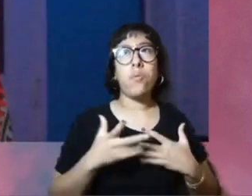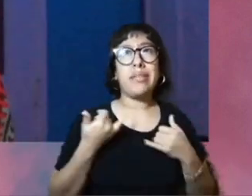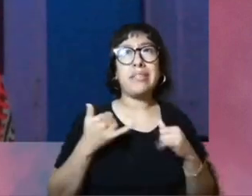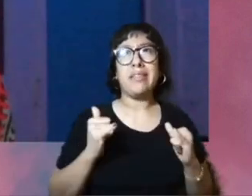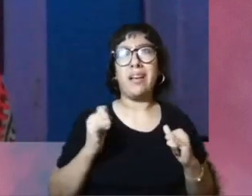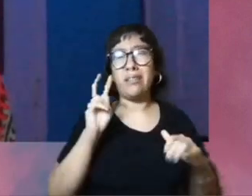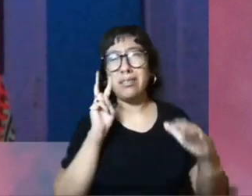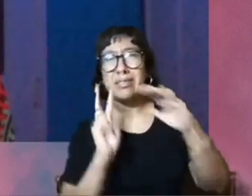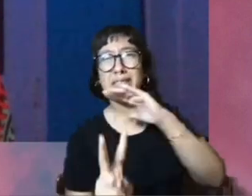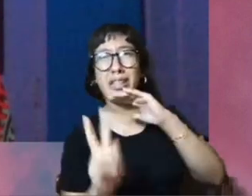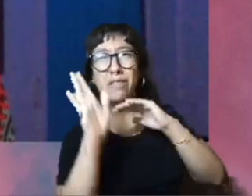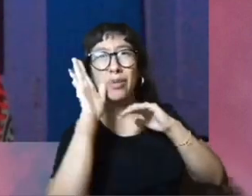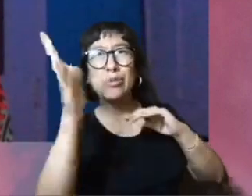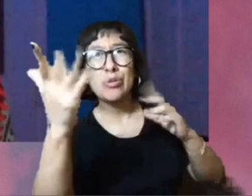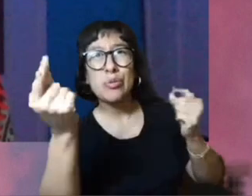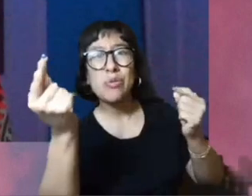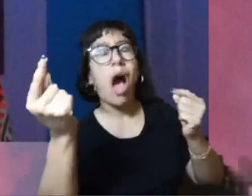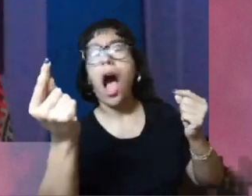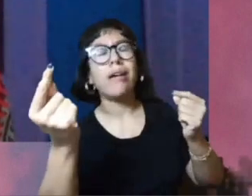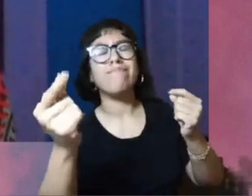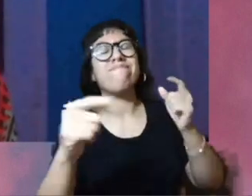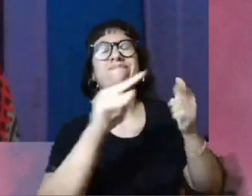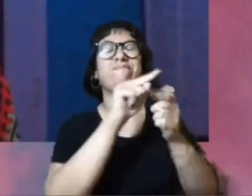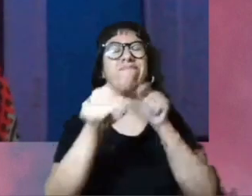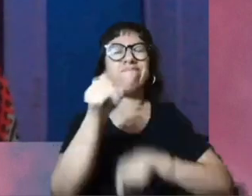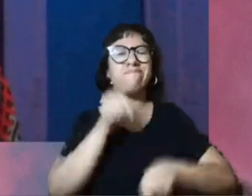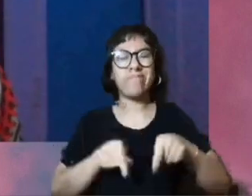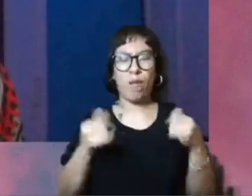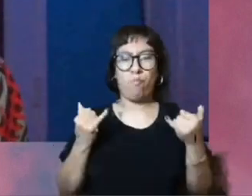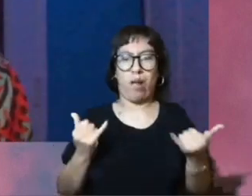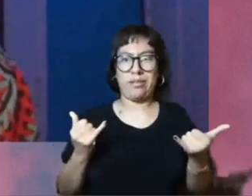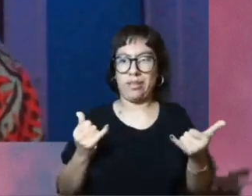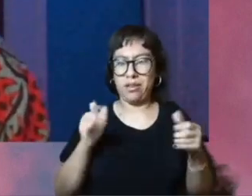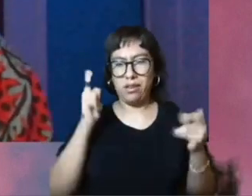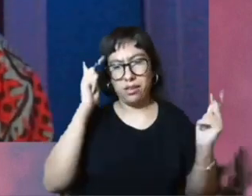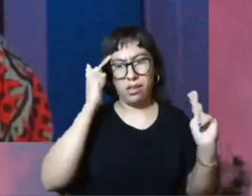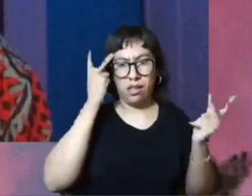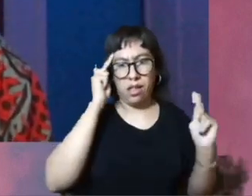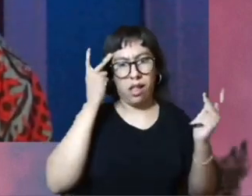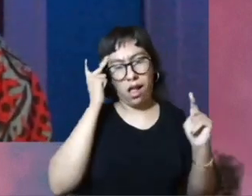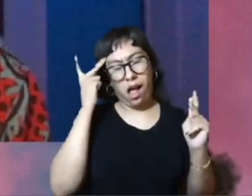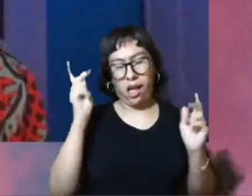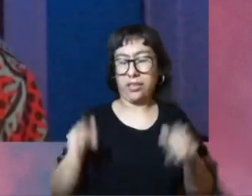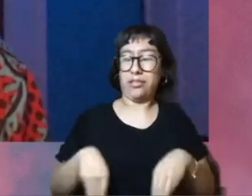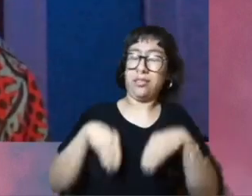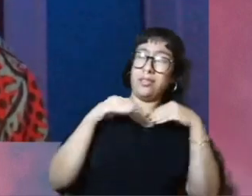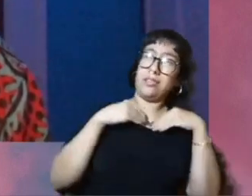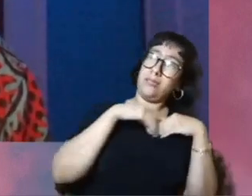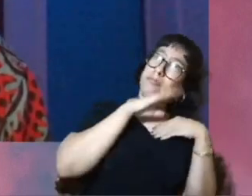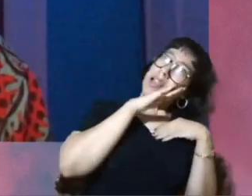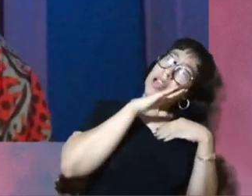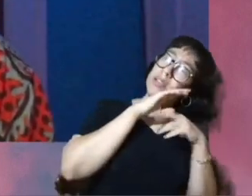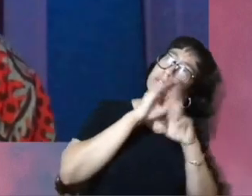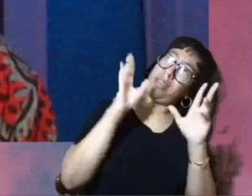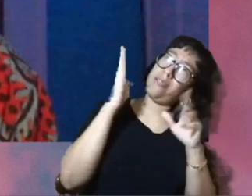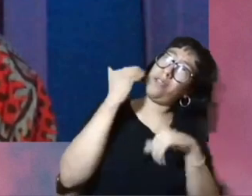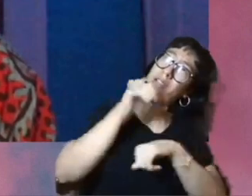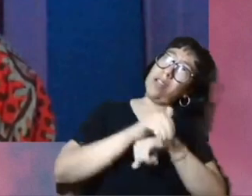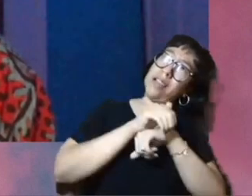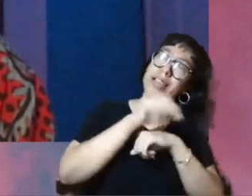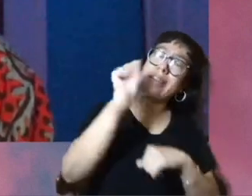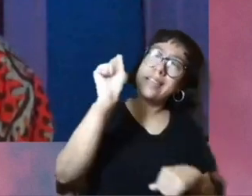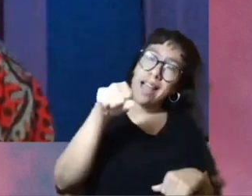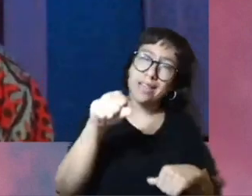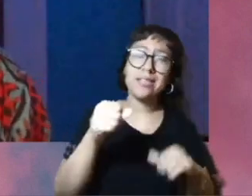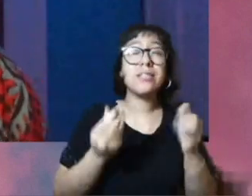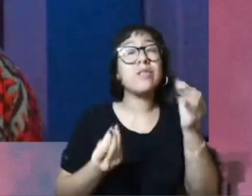future, correction of the present. We let paranoia tuck us into bed and kiss us goodnight. Yes, during